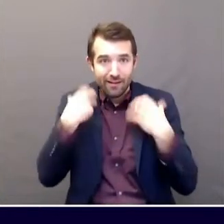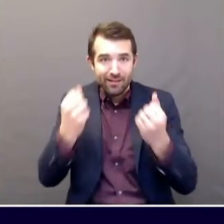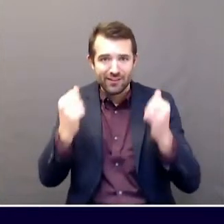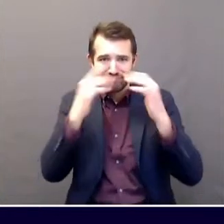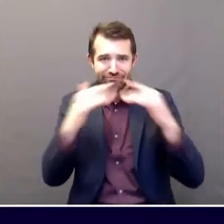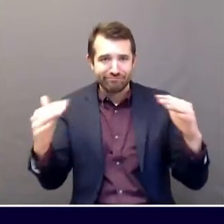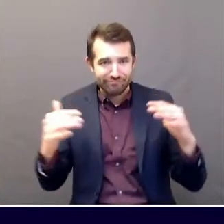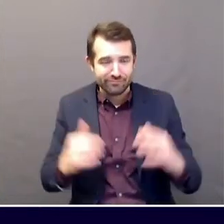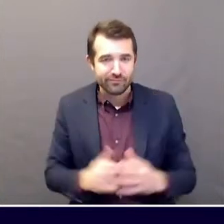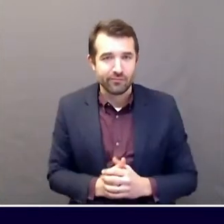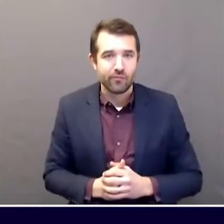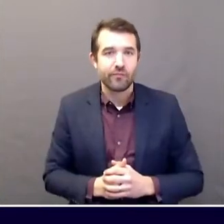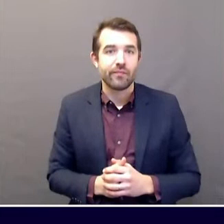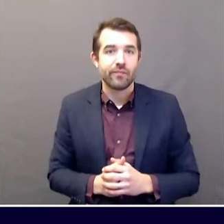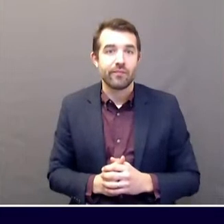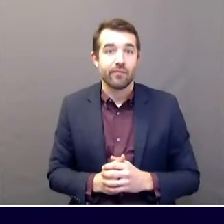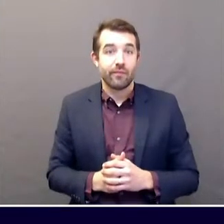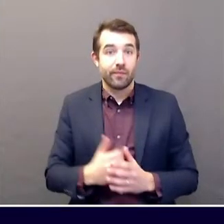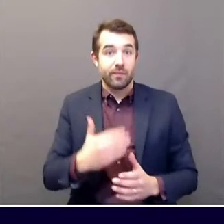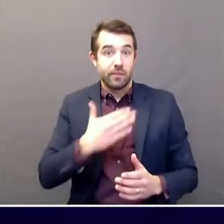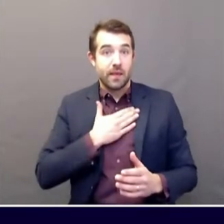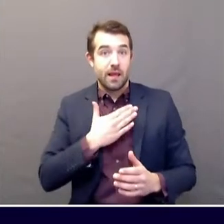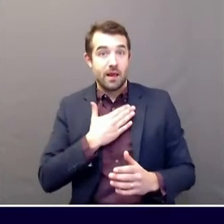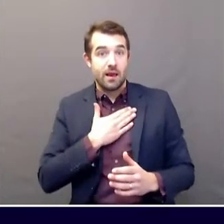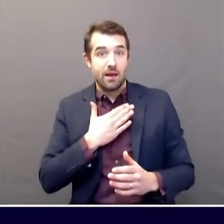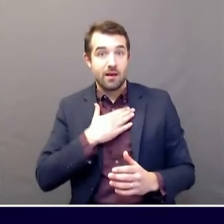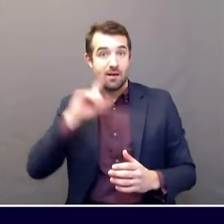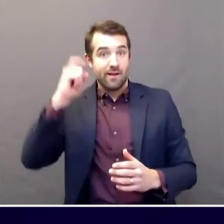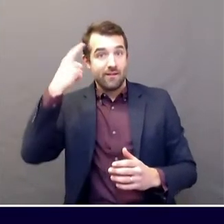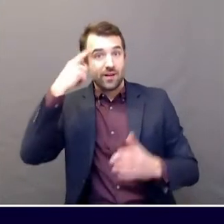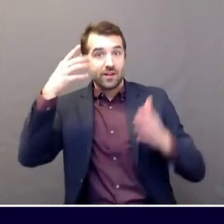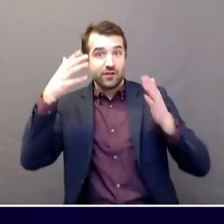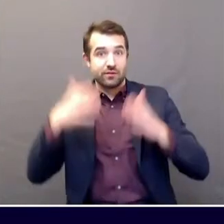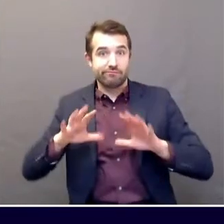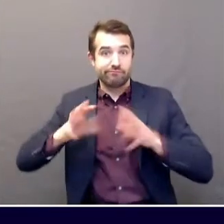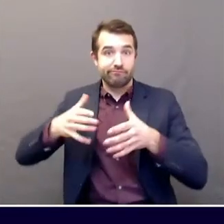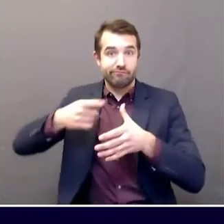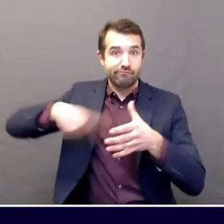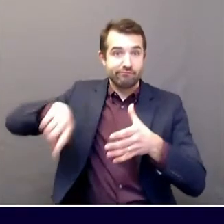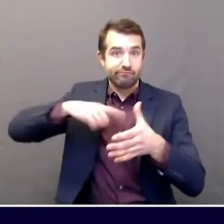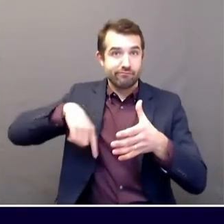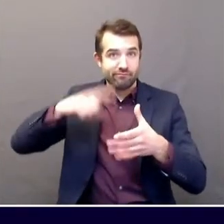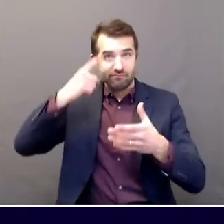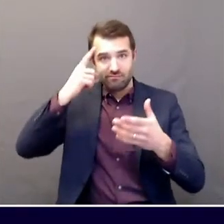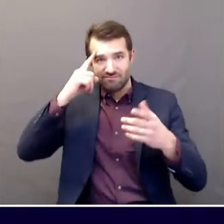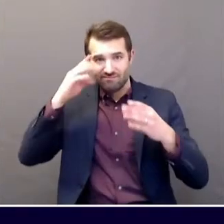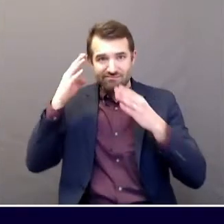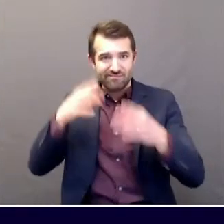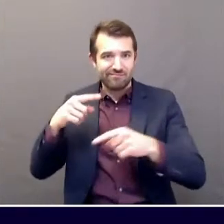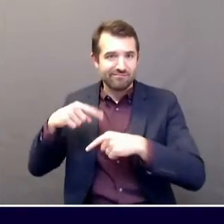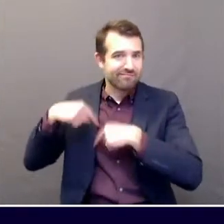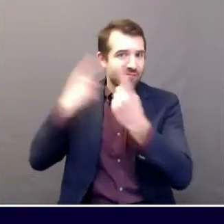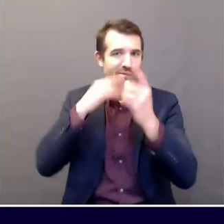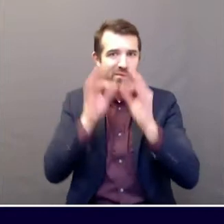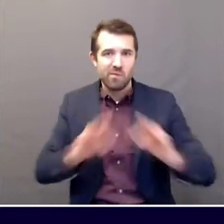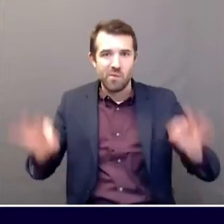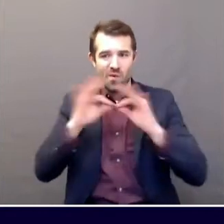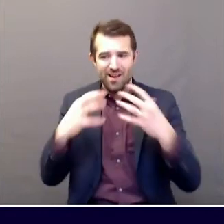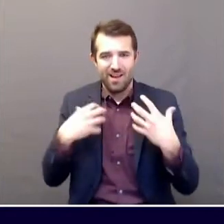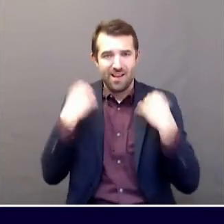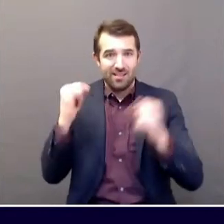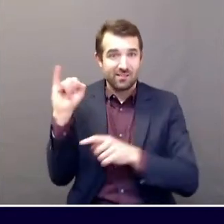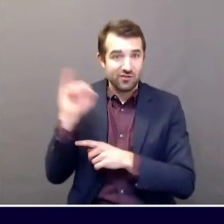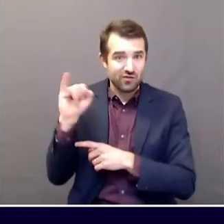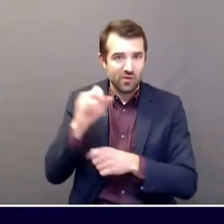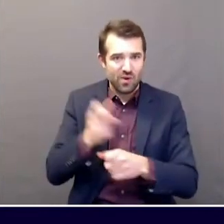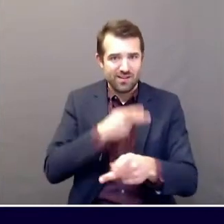been focused since day one of my tenure on making healthcare more affordable and more accessible to Maine people. Right